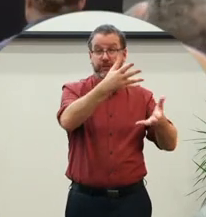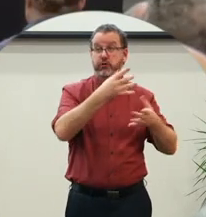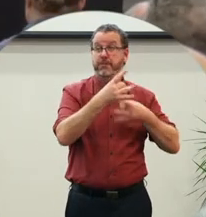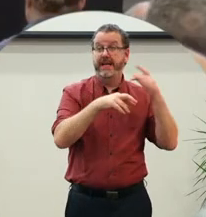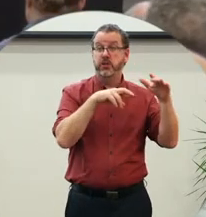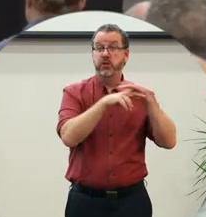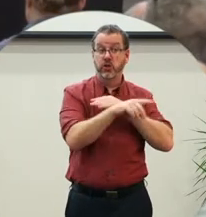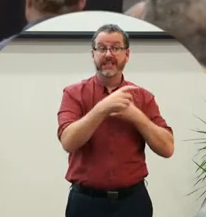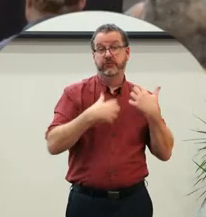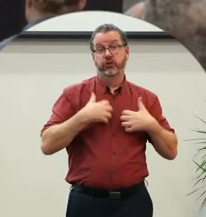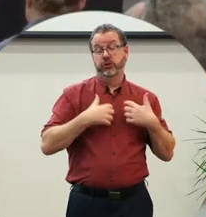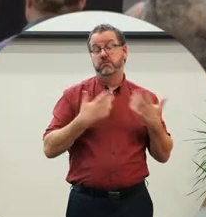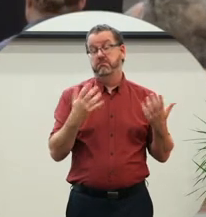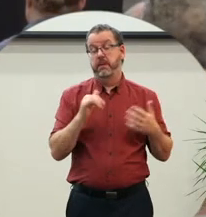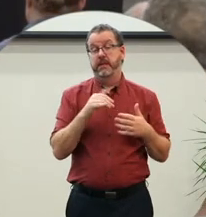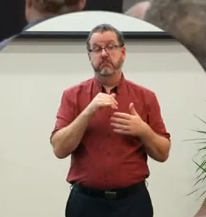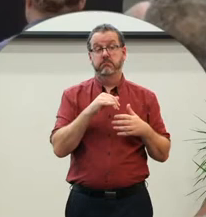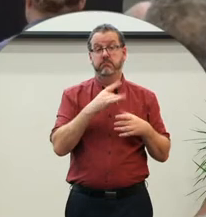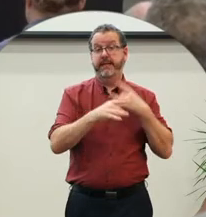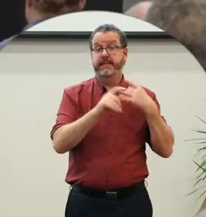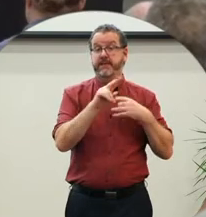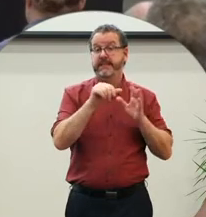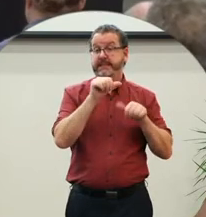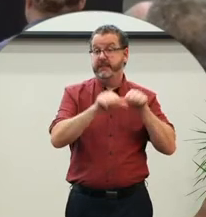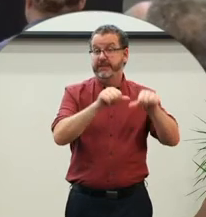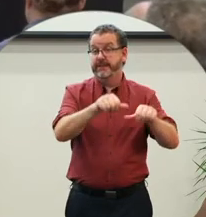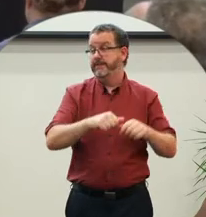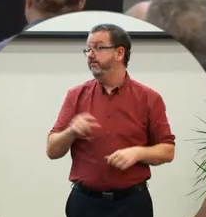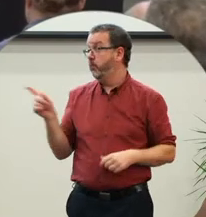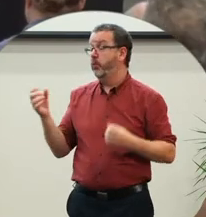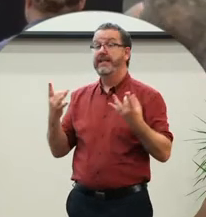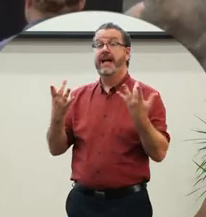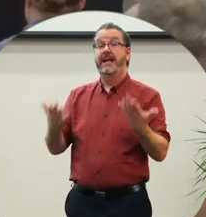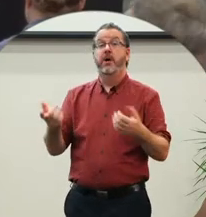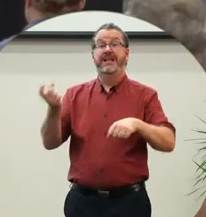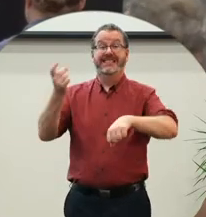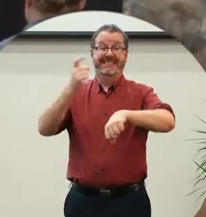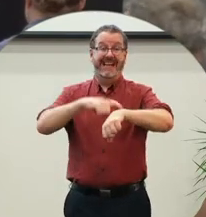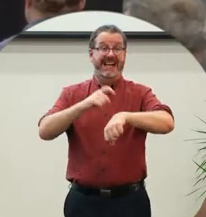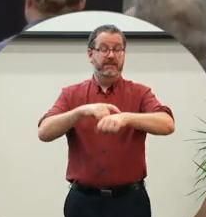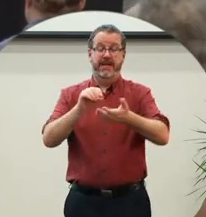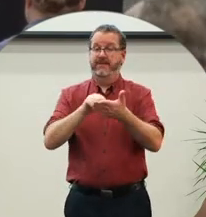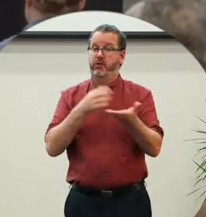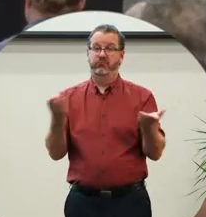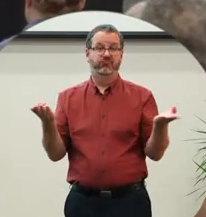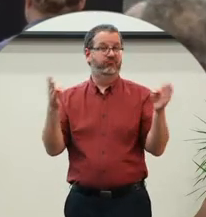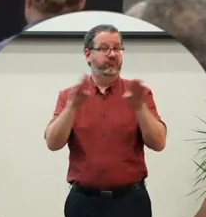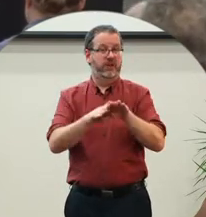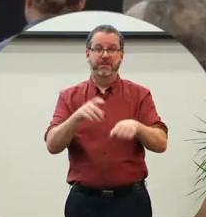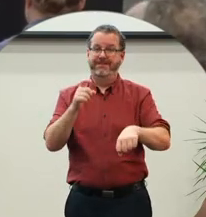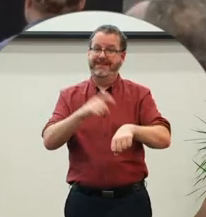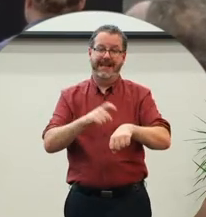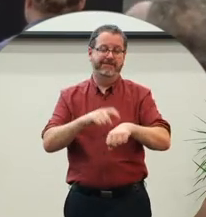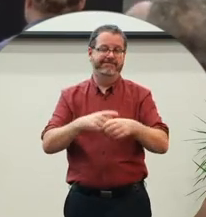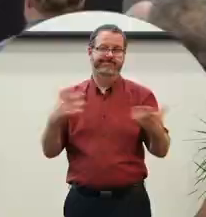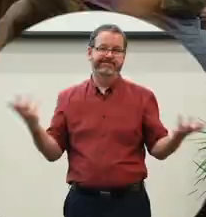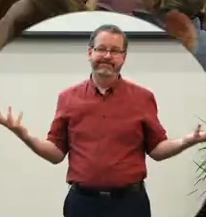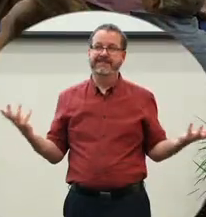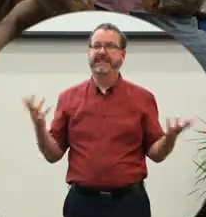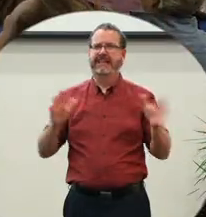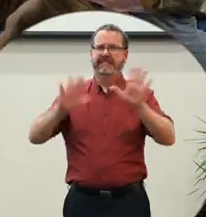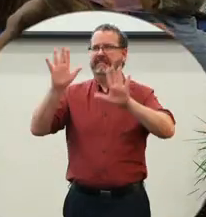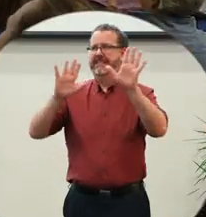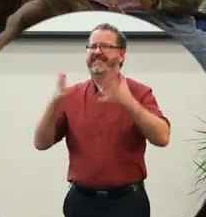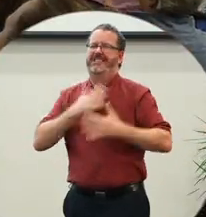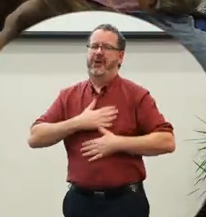could be a documentary as well. Okay, you know? I'm afraid we have to wrap up. We've run out of time. They've been waving at me, but thank you